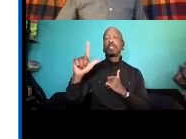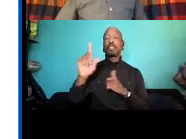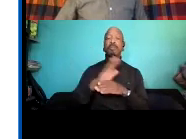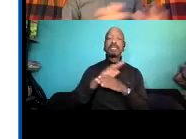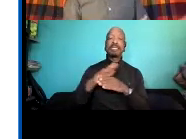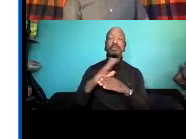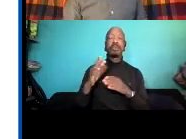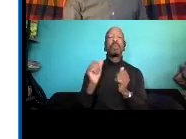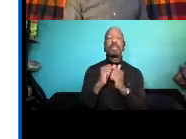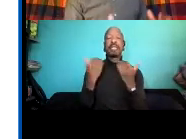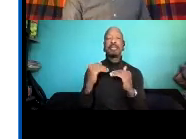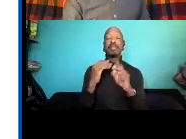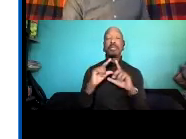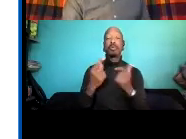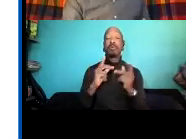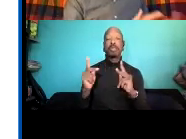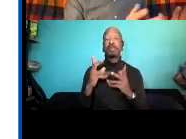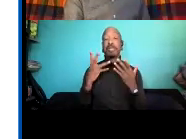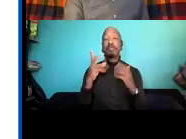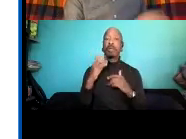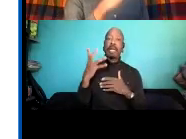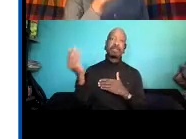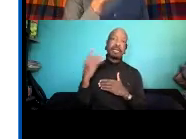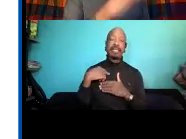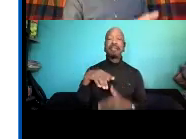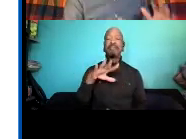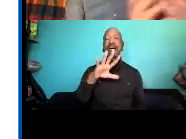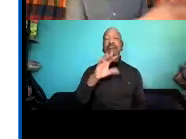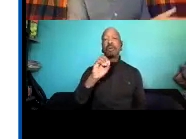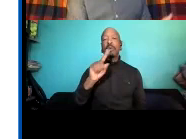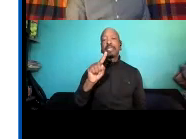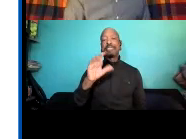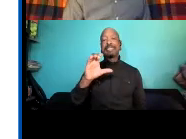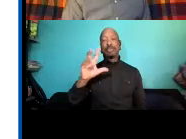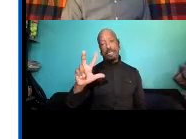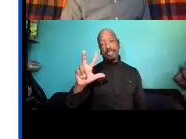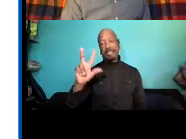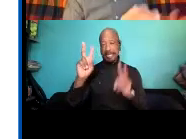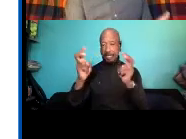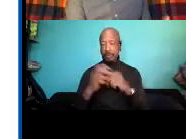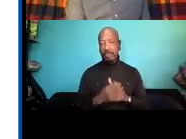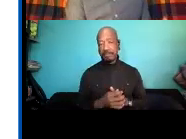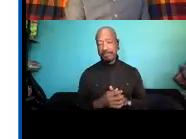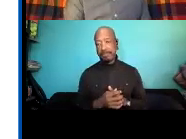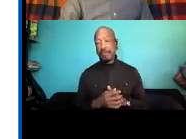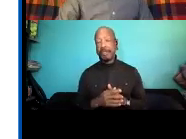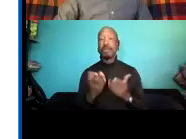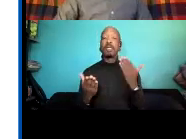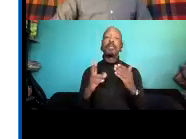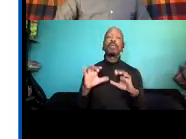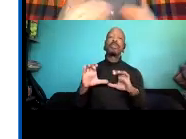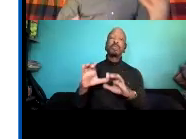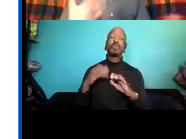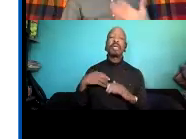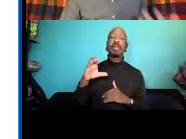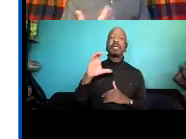people could fall outside of that 501c3 category. And you might want to do a cooperative corporation for that.